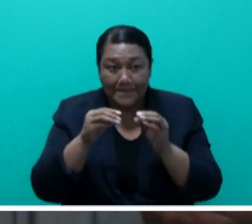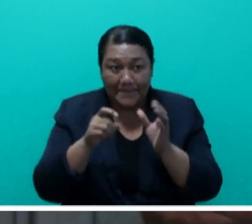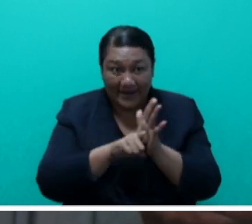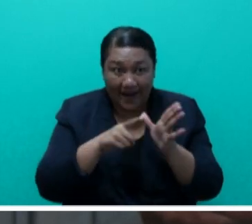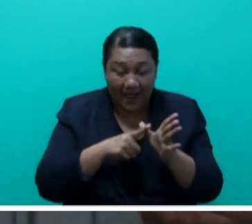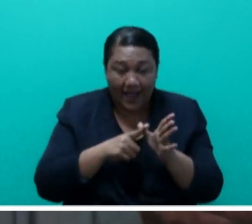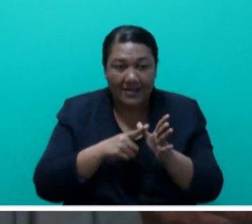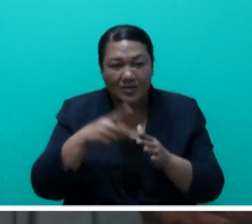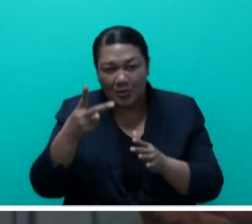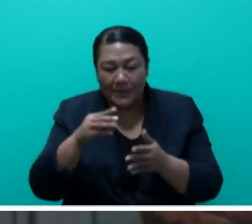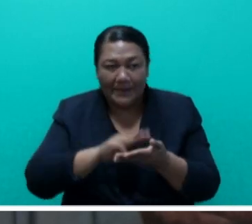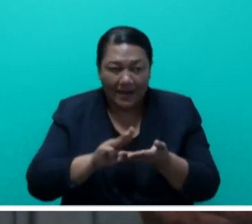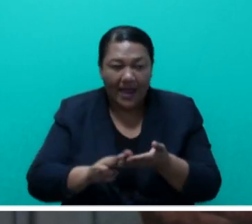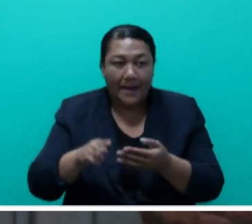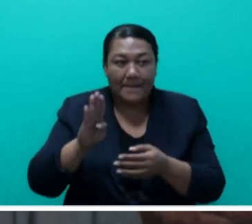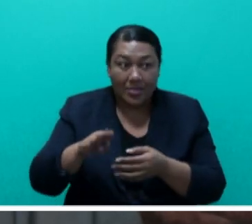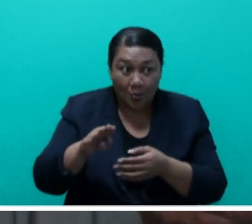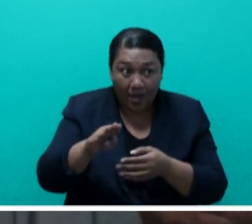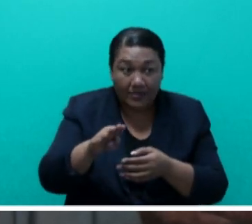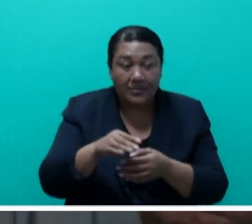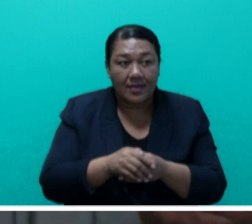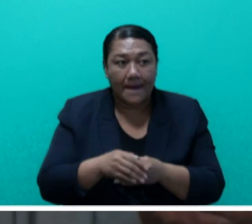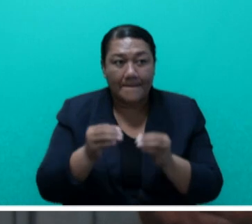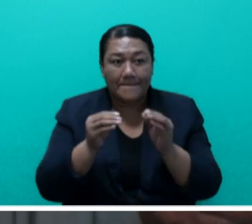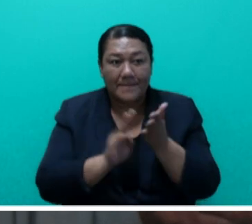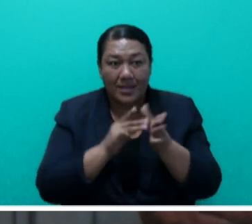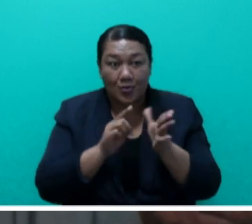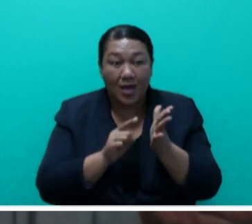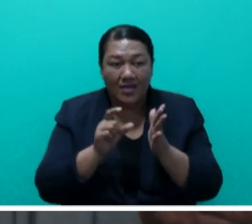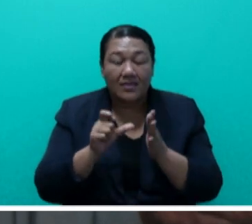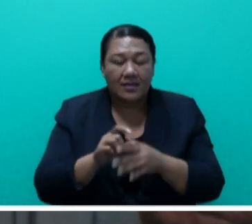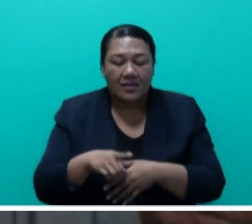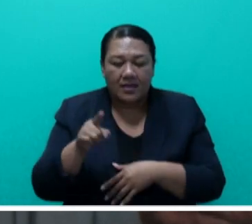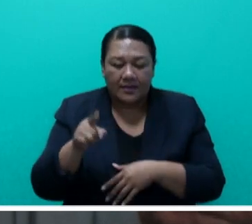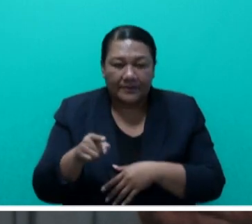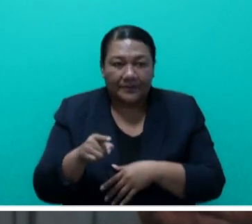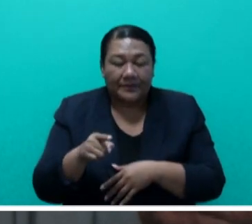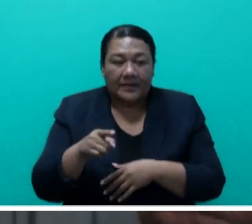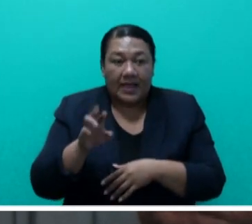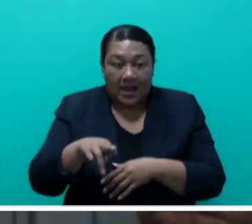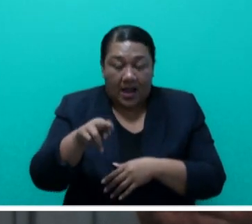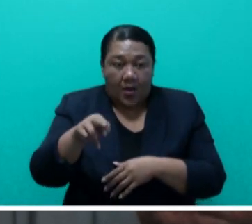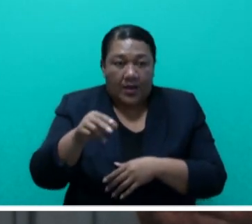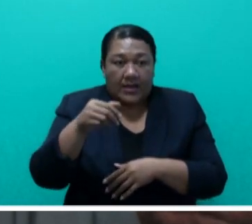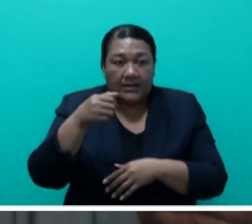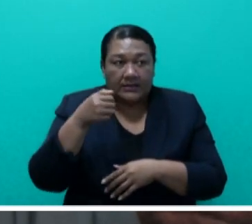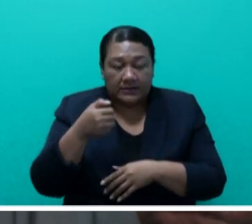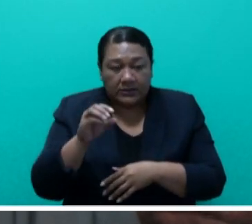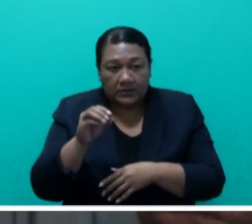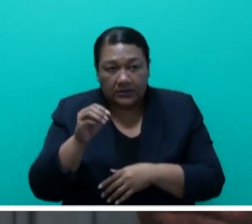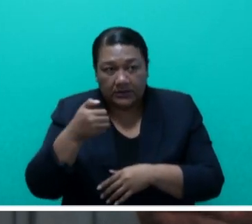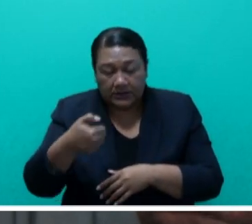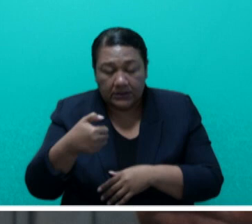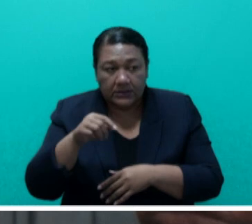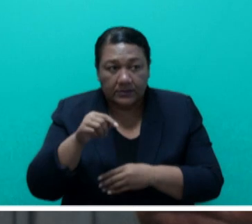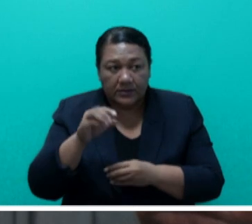1.2 million, Tailevu at 0.6 million, Rewa at 0.5 million, and the Kaunrawe